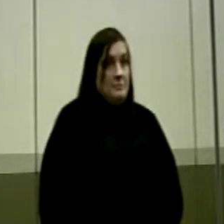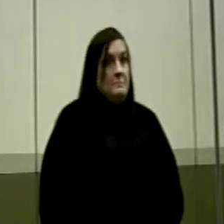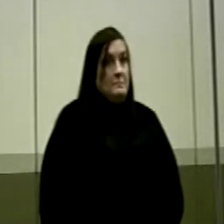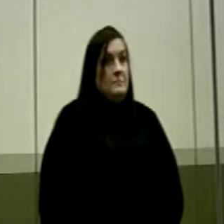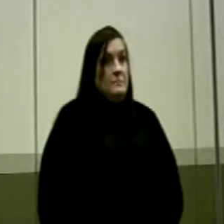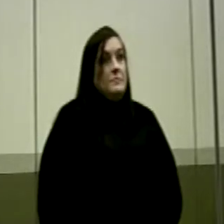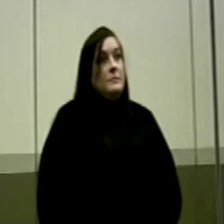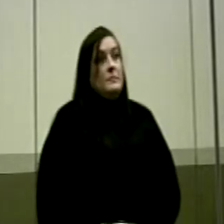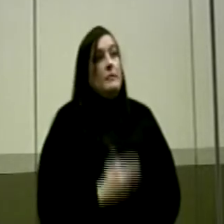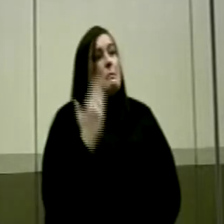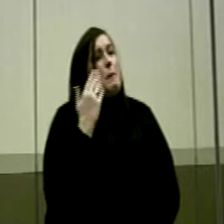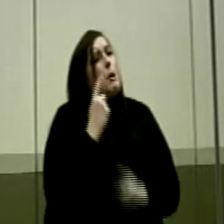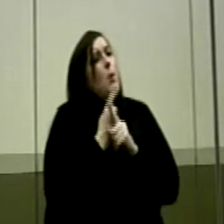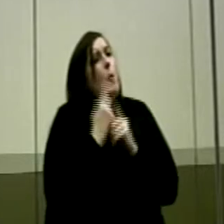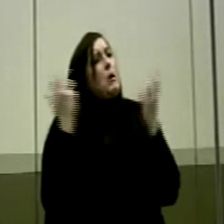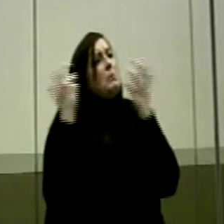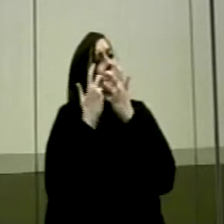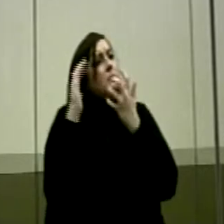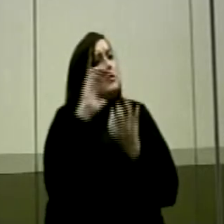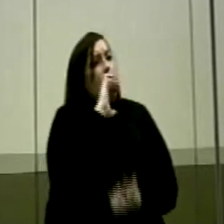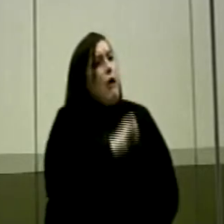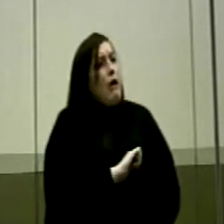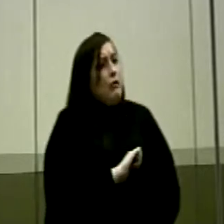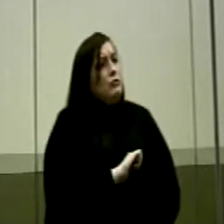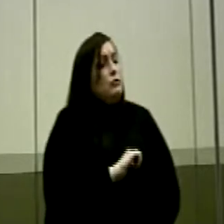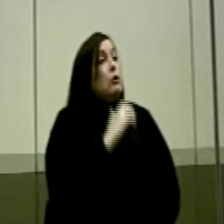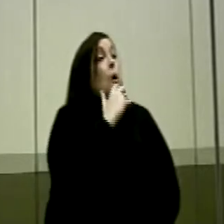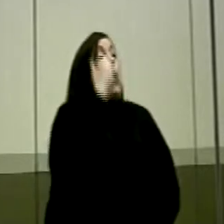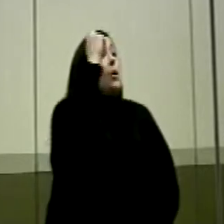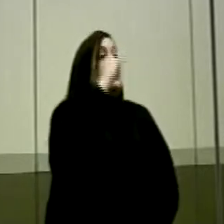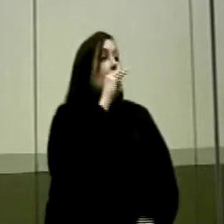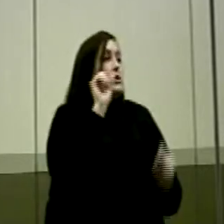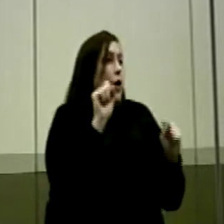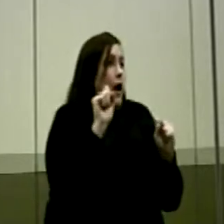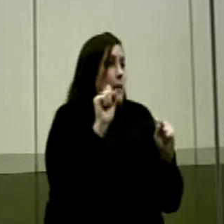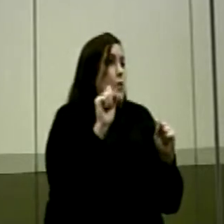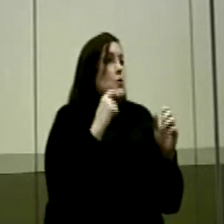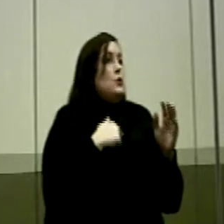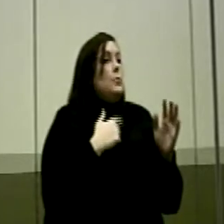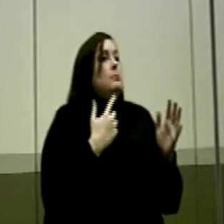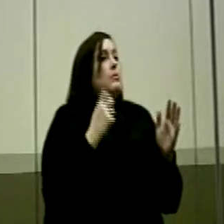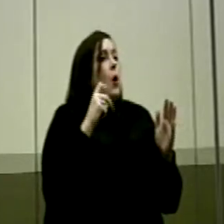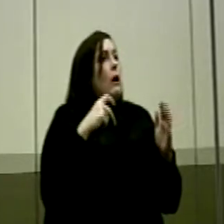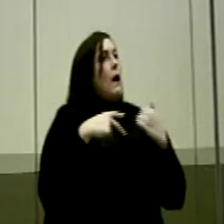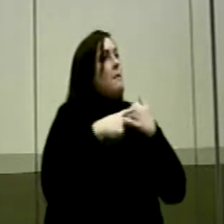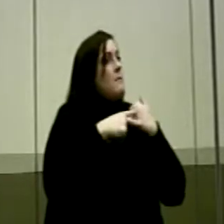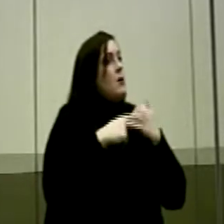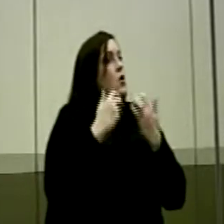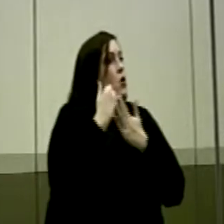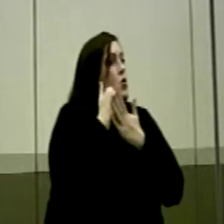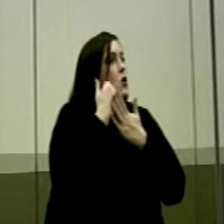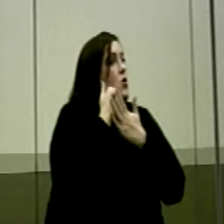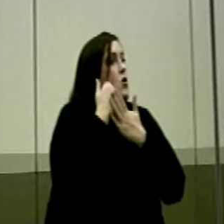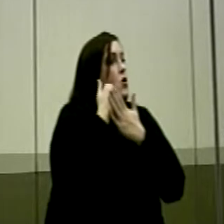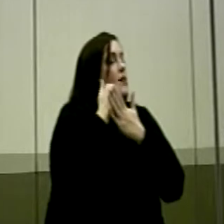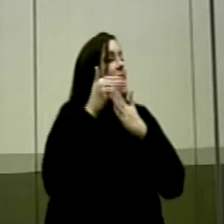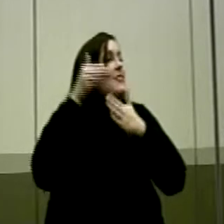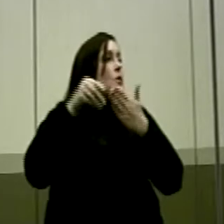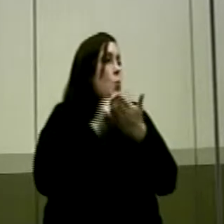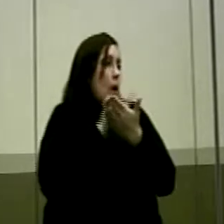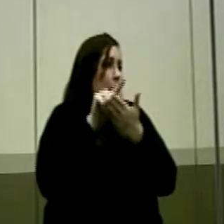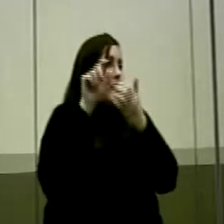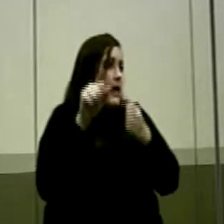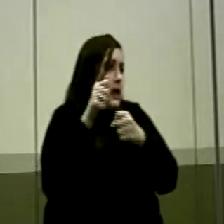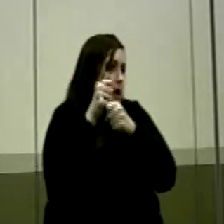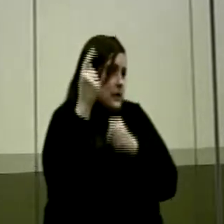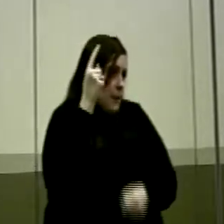something that's appropriate for that. That's good. The older kids are able to delay that gratification, yeah, so they're able to be able to hold